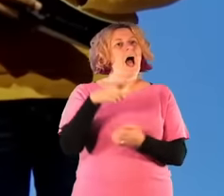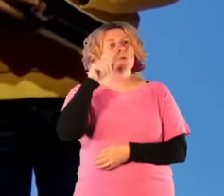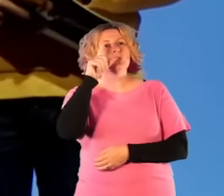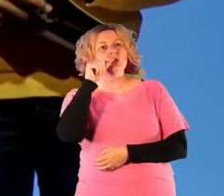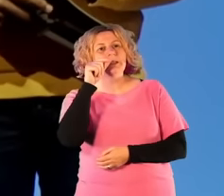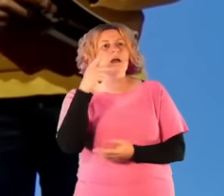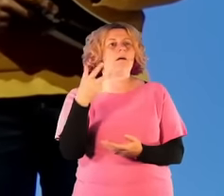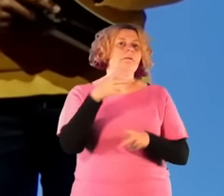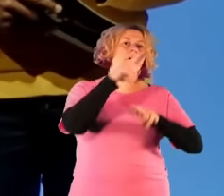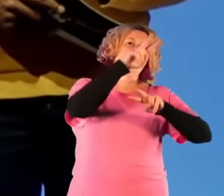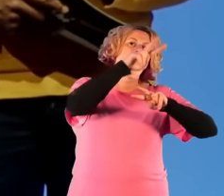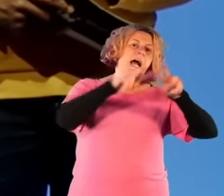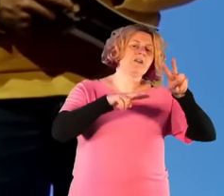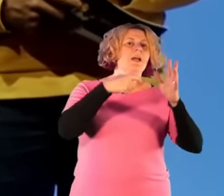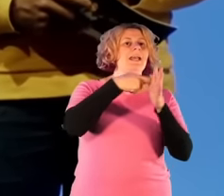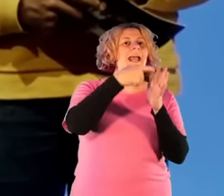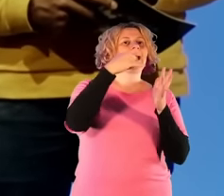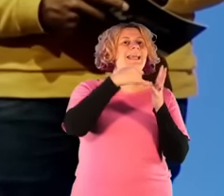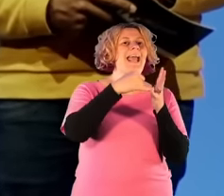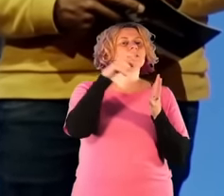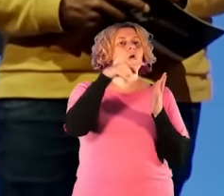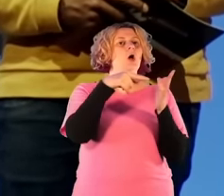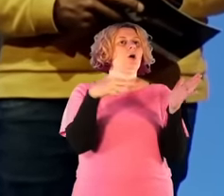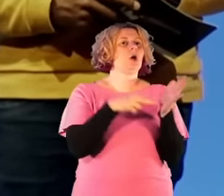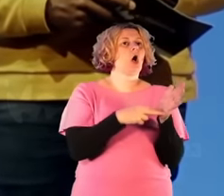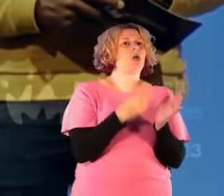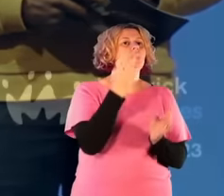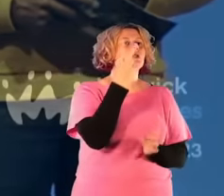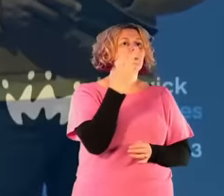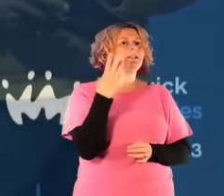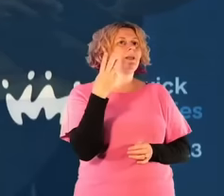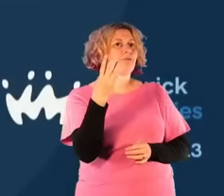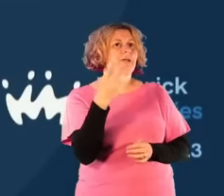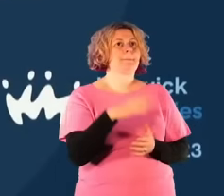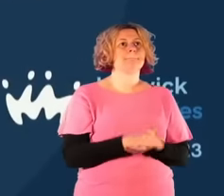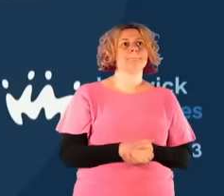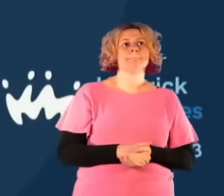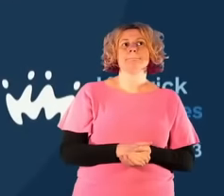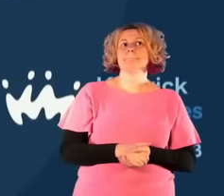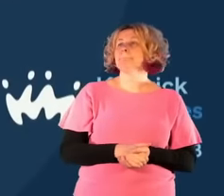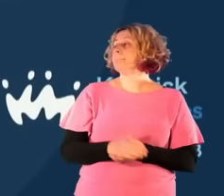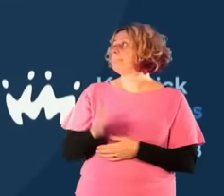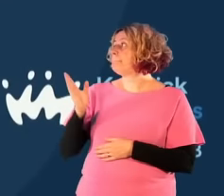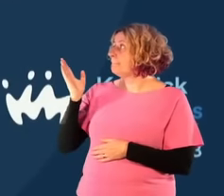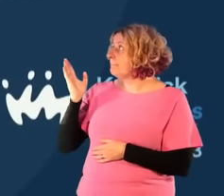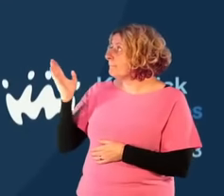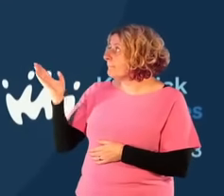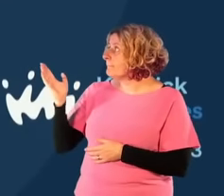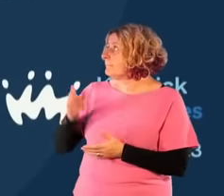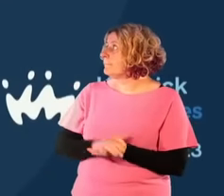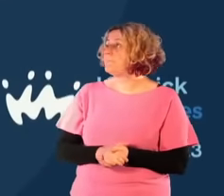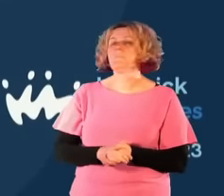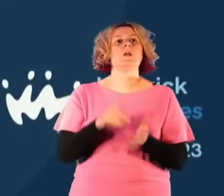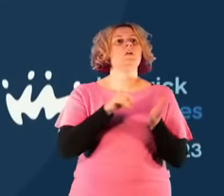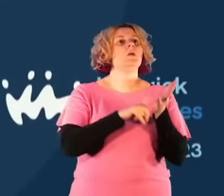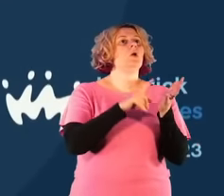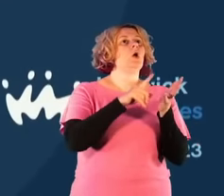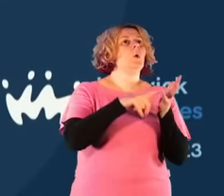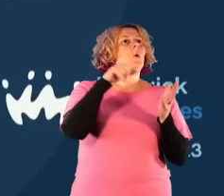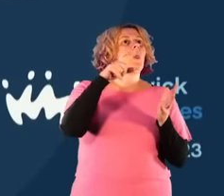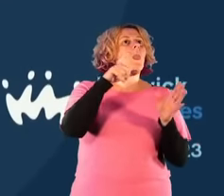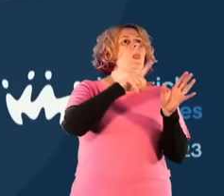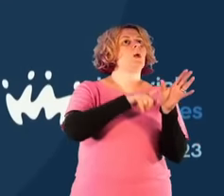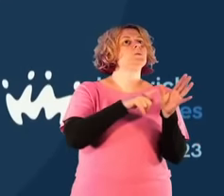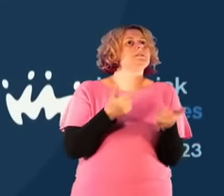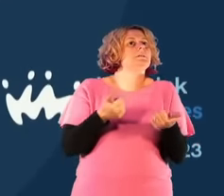the hashtag KesCon23, and we've got a few more that have come in over the last couple of days. This is from Lucy, who